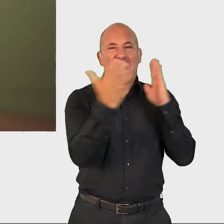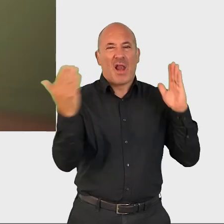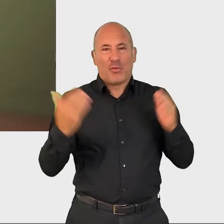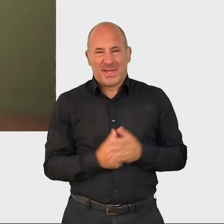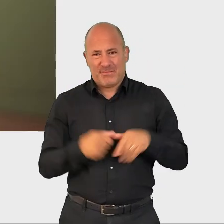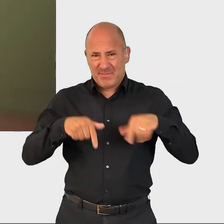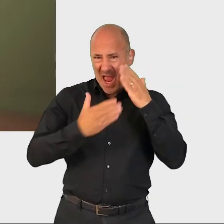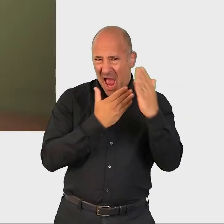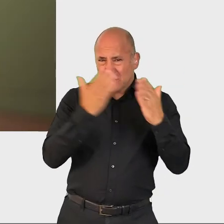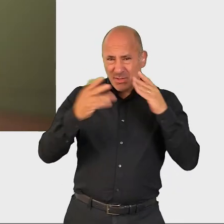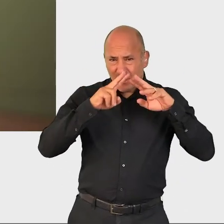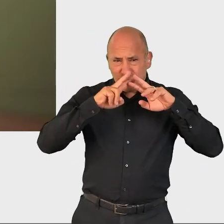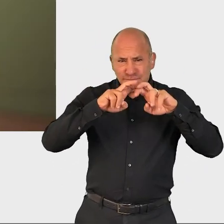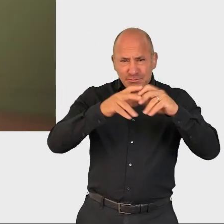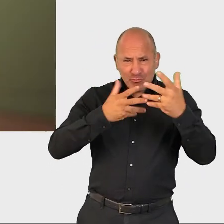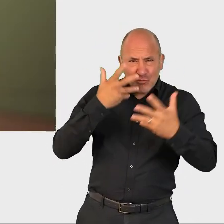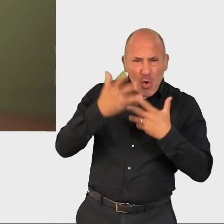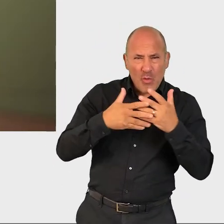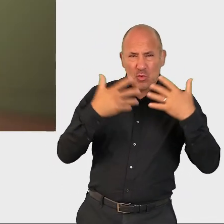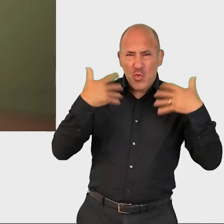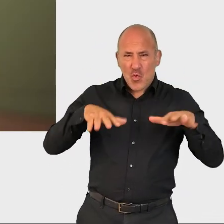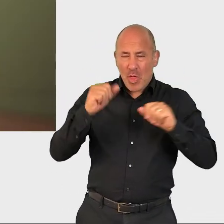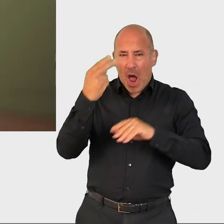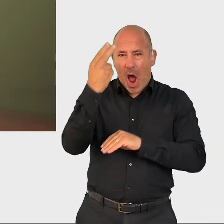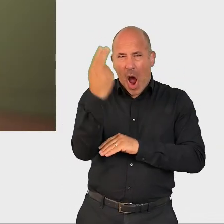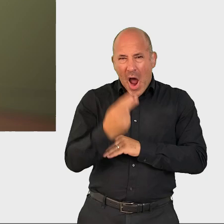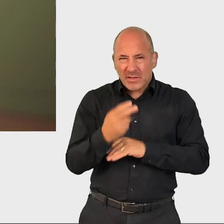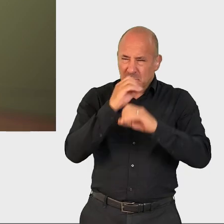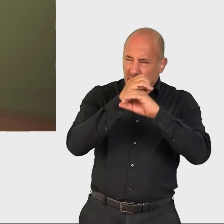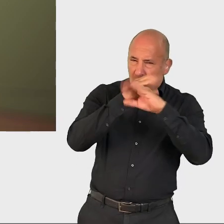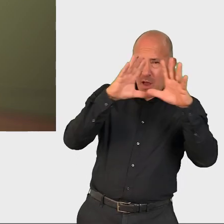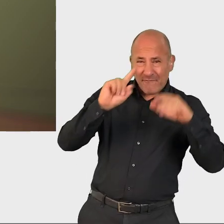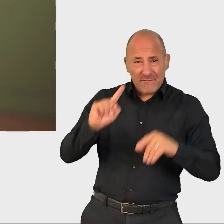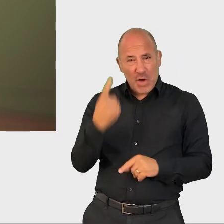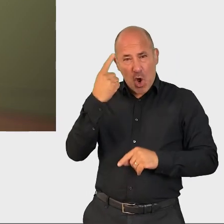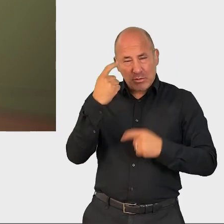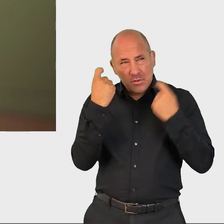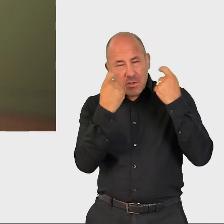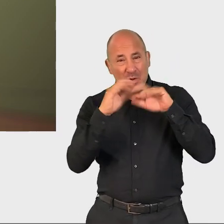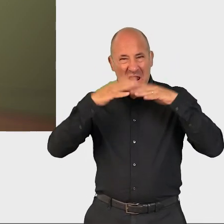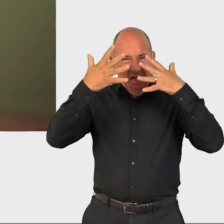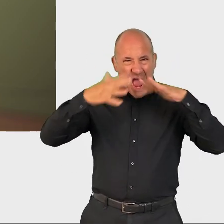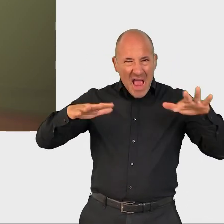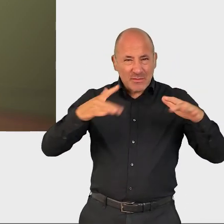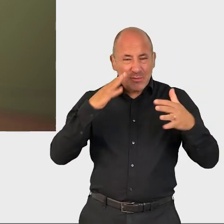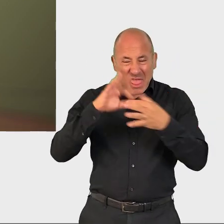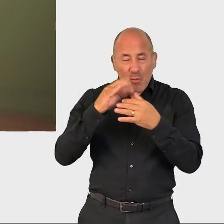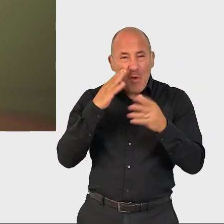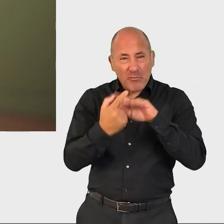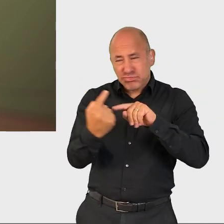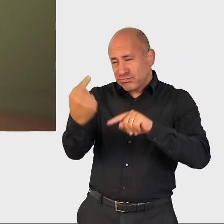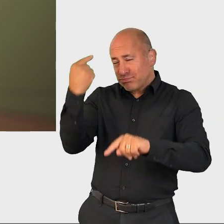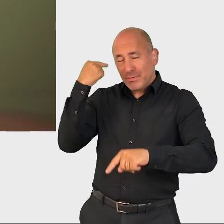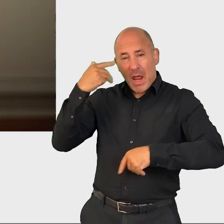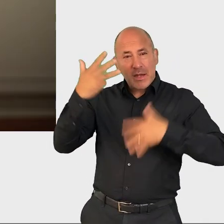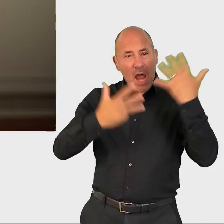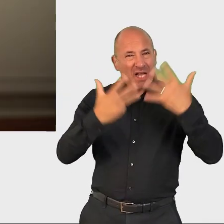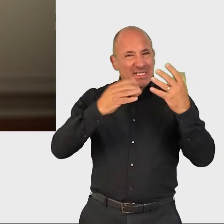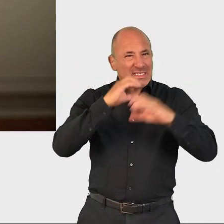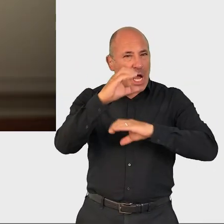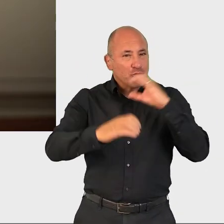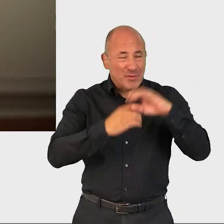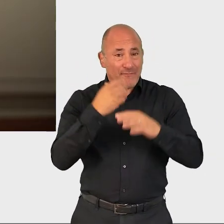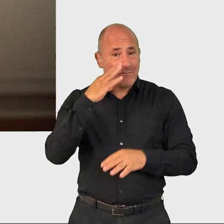exhibition explores the absorbing stories and pioneering visions of landscape artists in 19th century France.